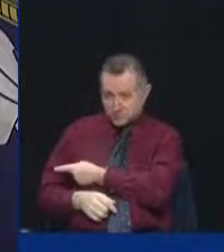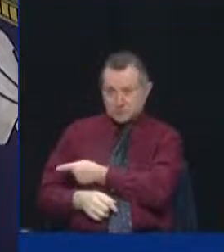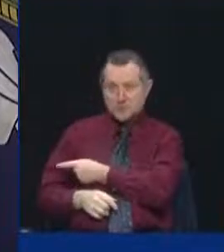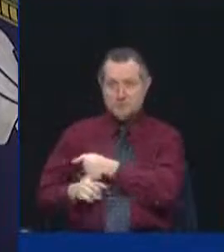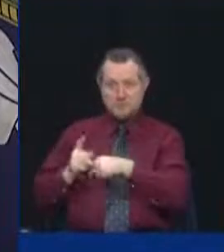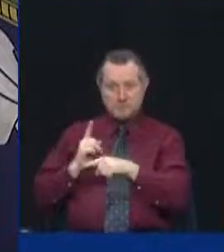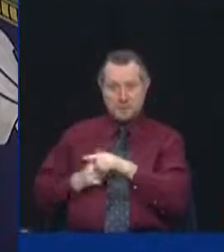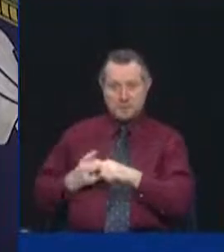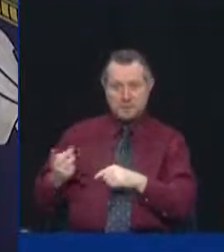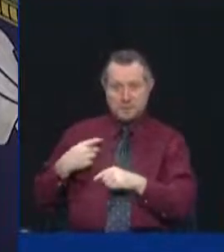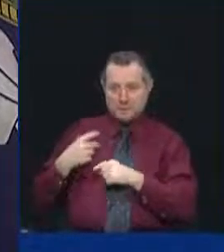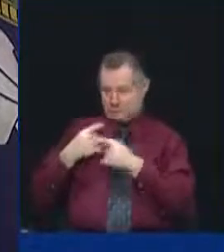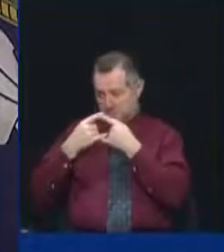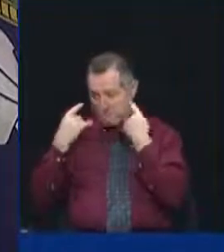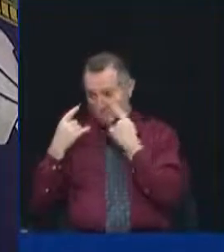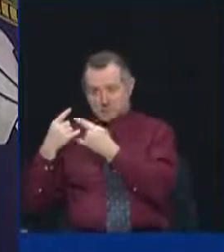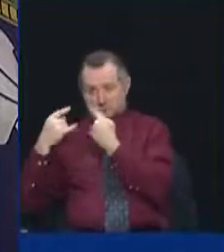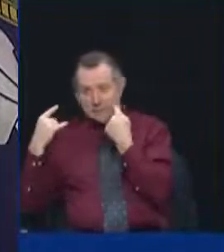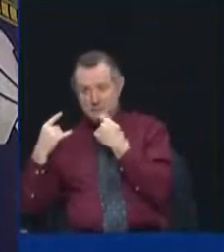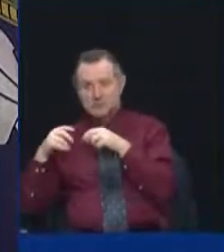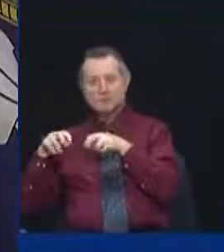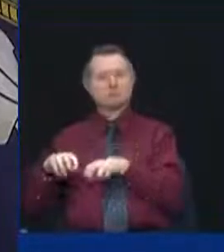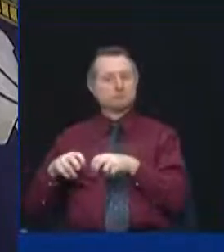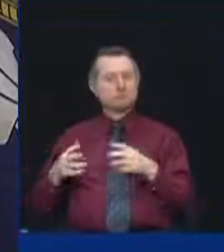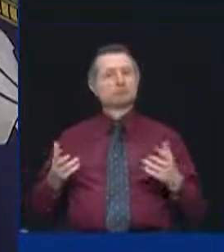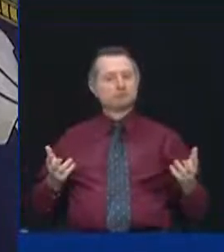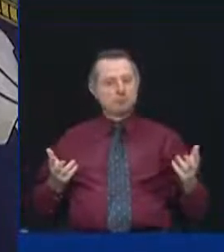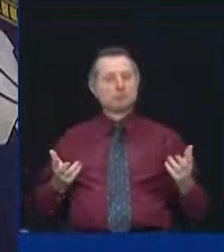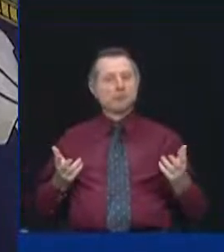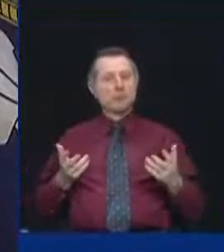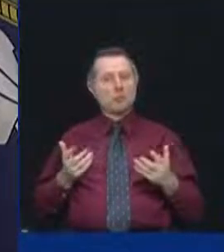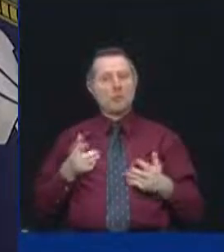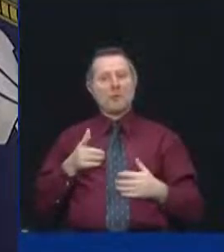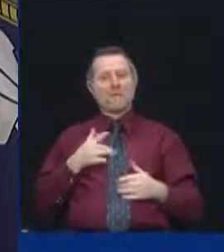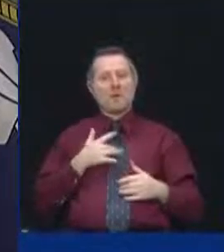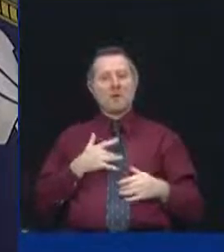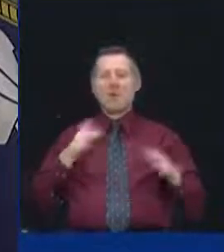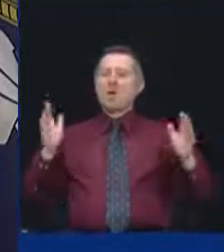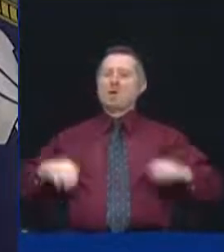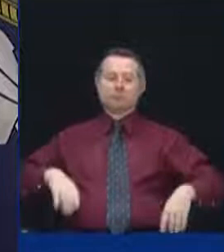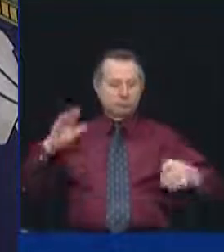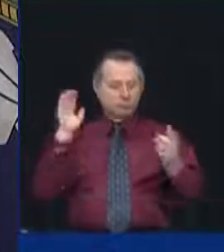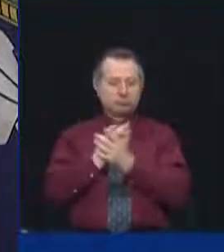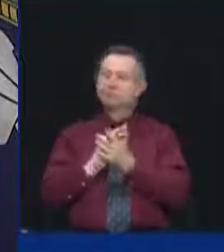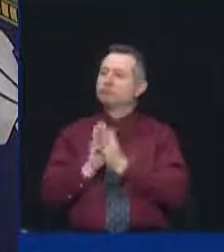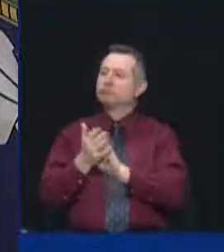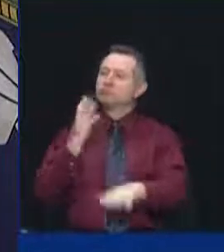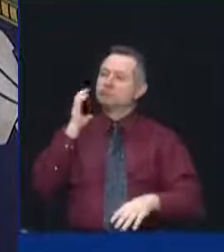mask on top of it. I think that makes you more likely to go to a game. Theater,